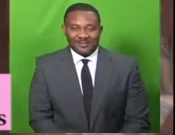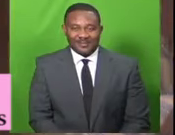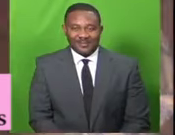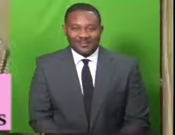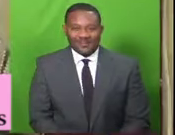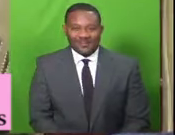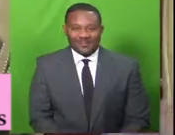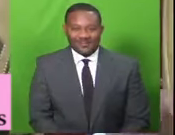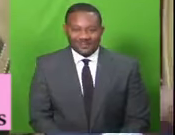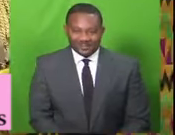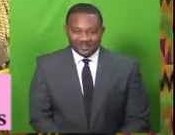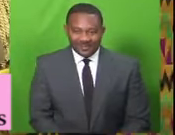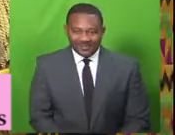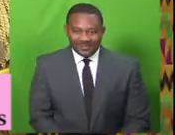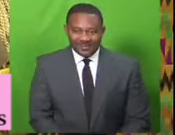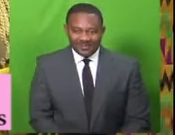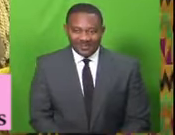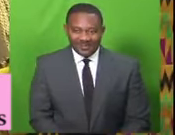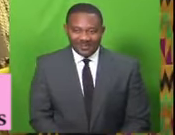Honorable members,